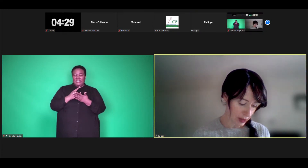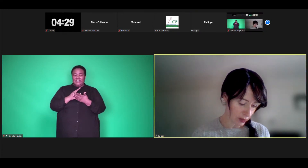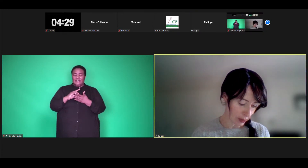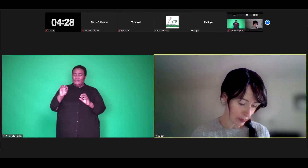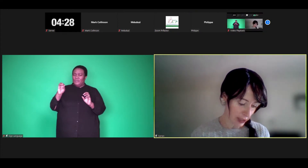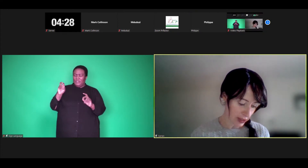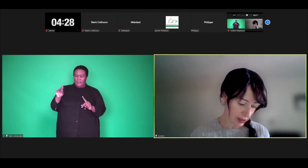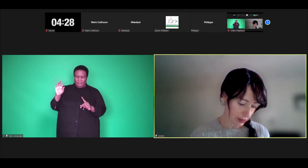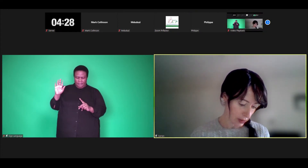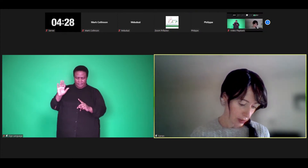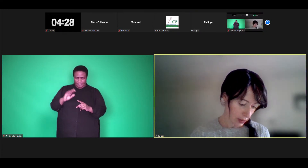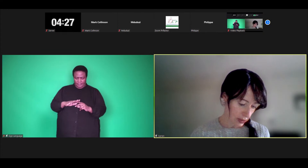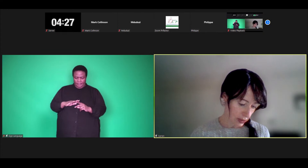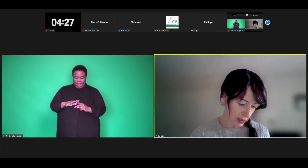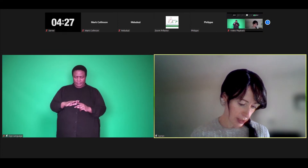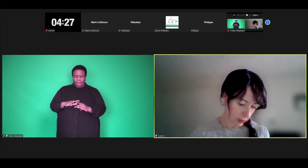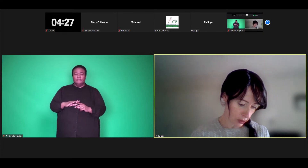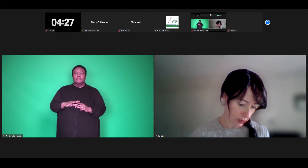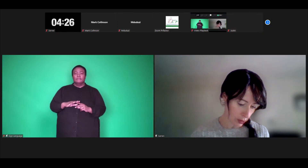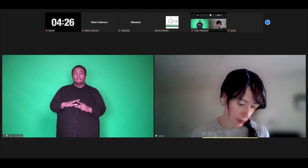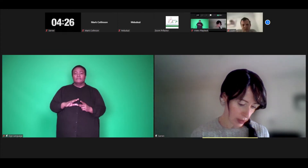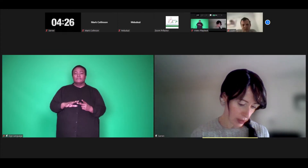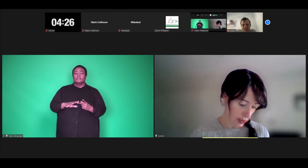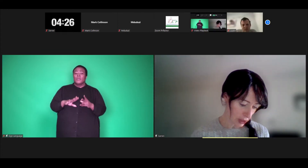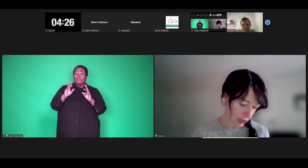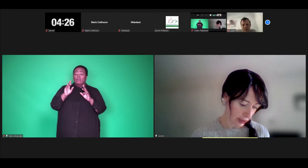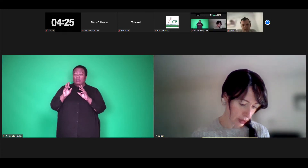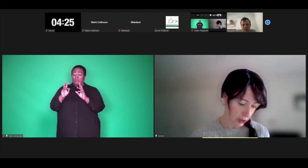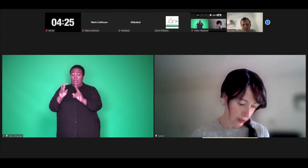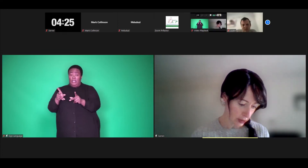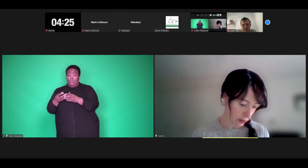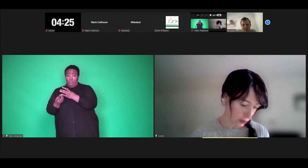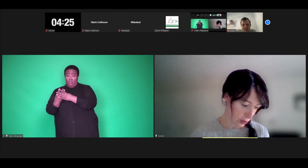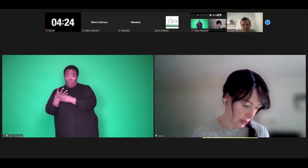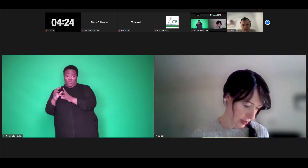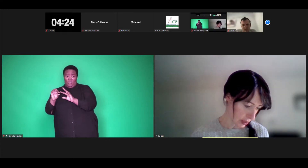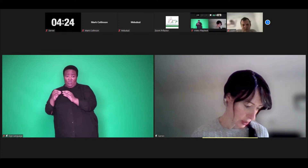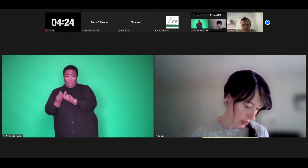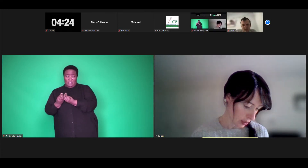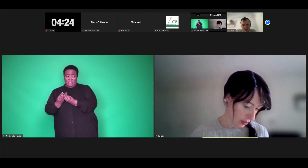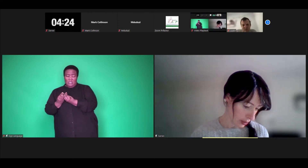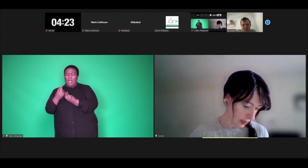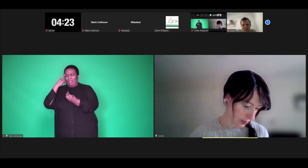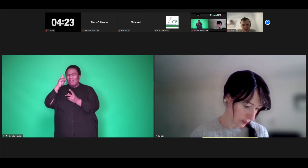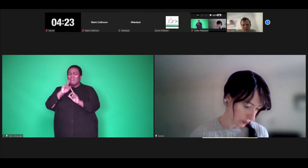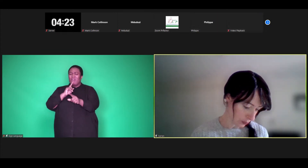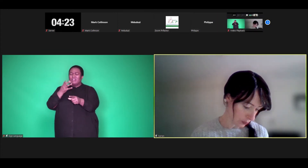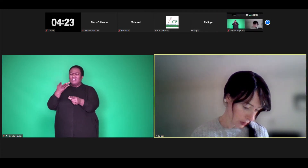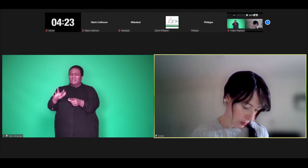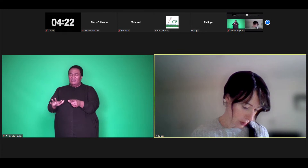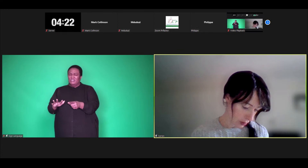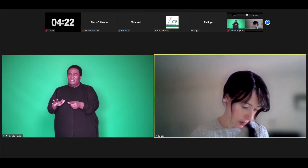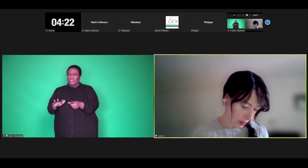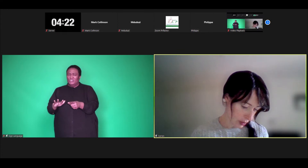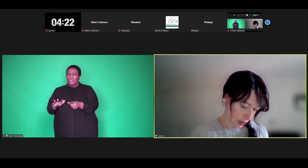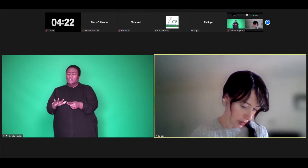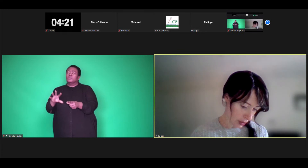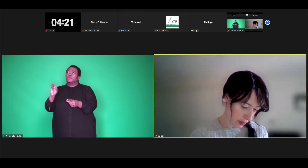think this question? is blessing. Is the natural growth Yeah. urbanization linkage? I think you've addressed that.